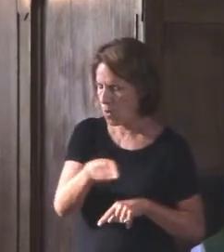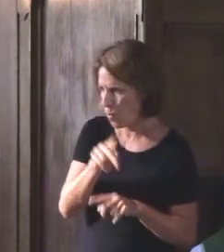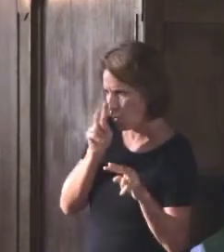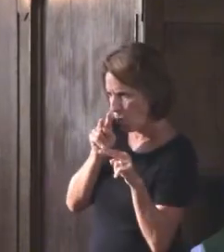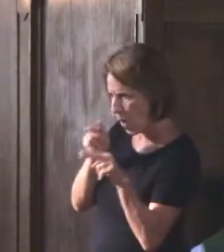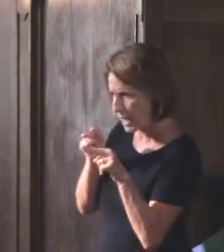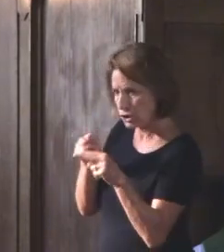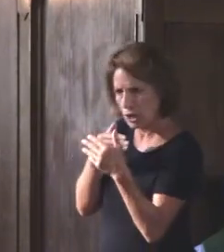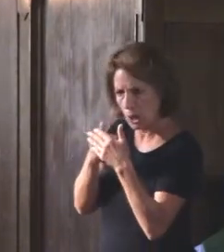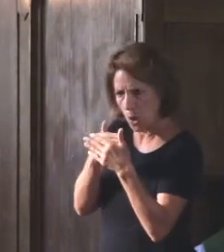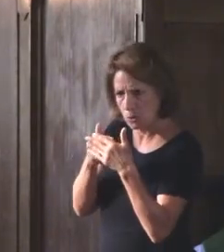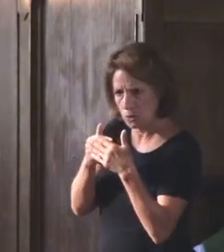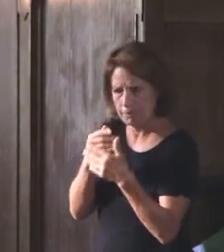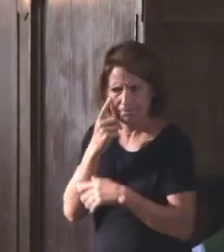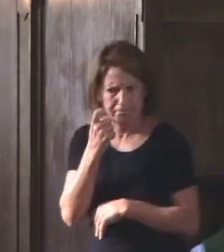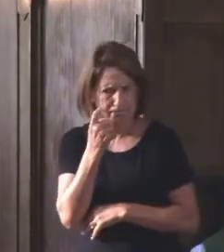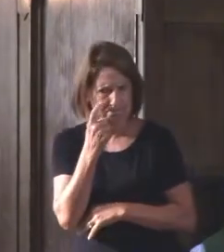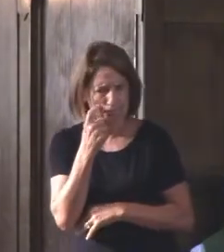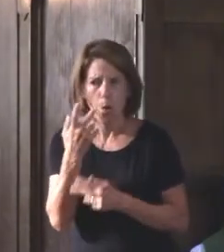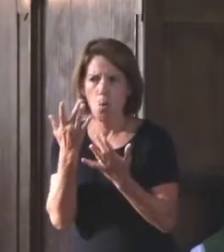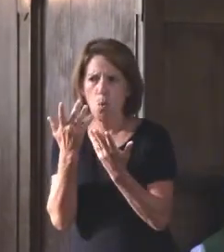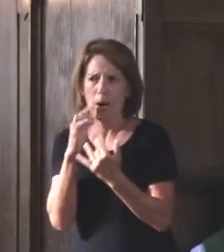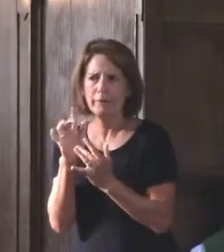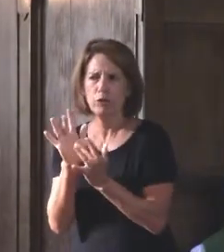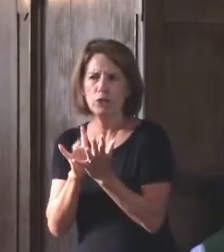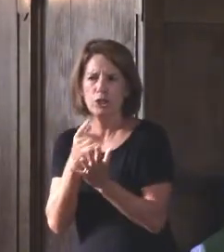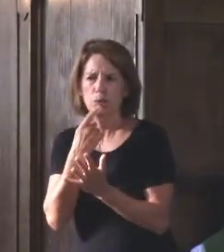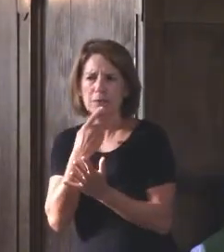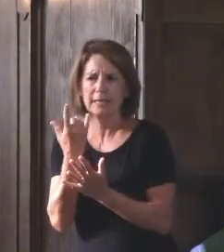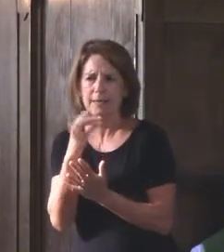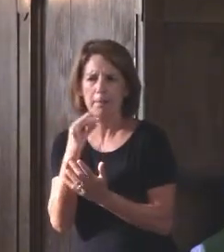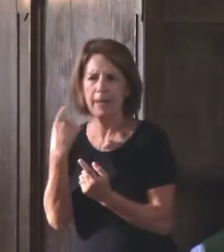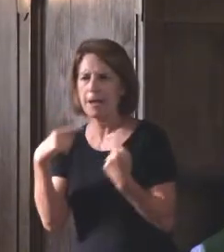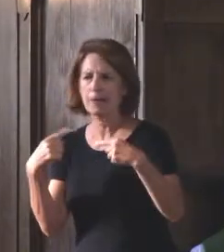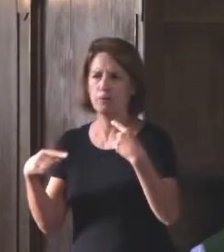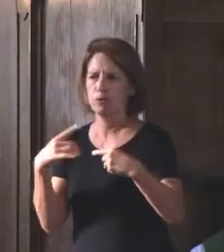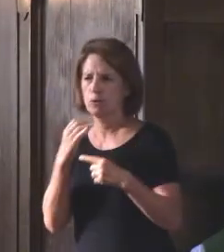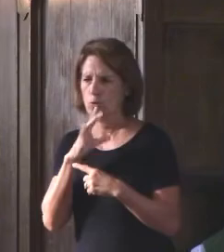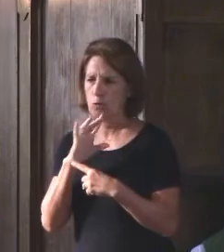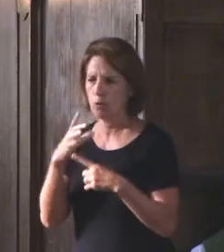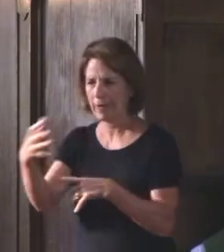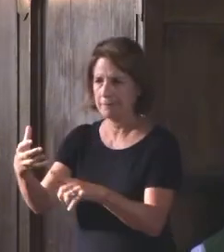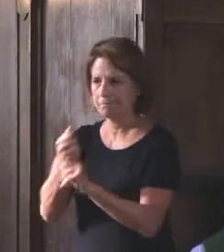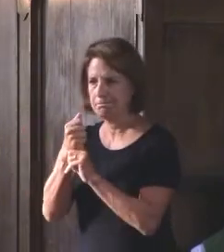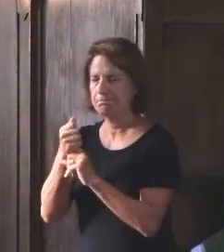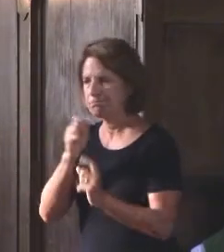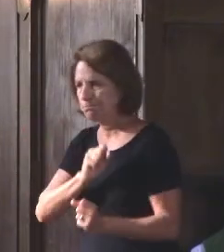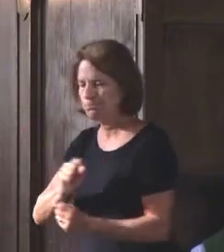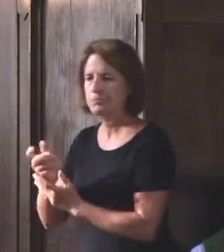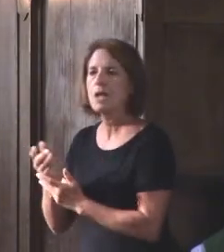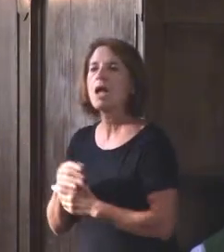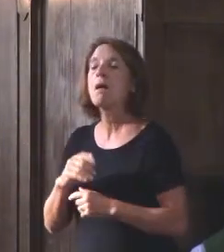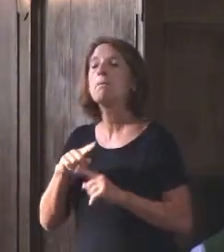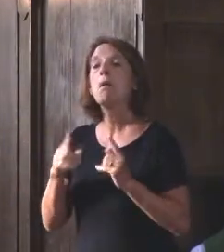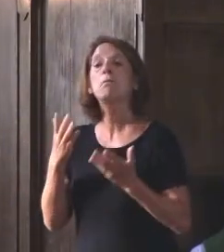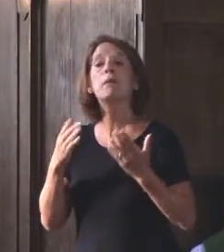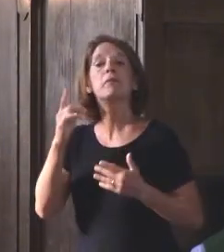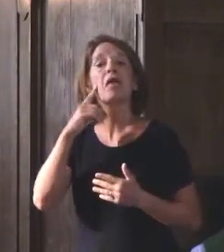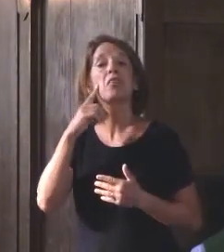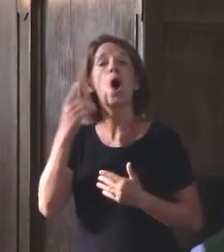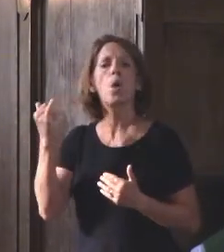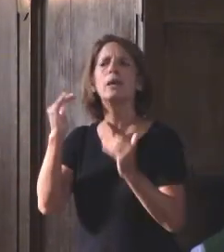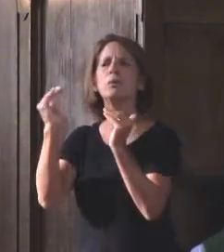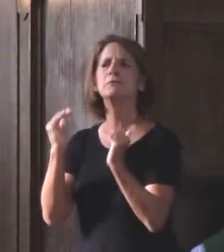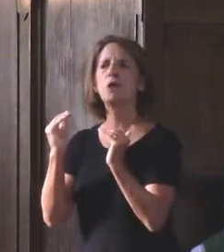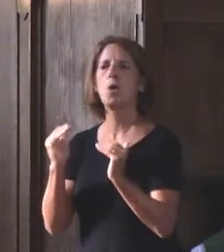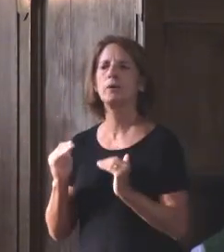So they're suspicious. They're waiting for him to say something controversial so they can turn him in. But maybe they thought that he would tone down what